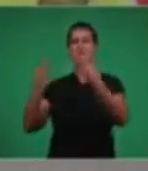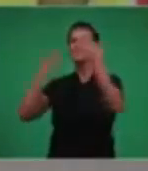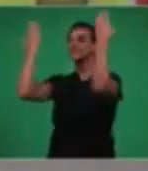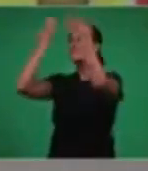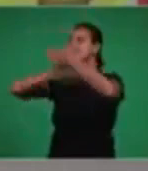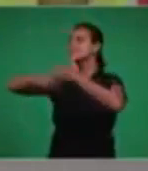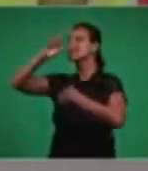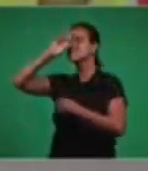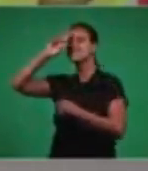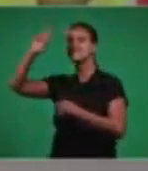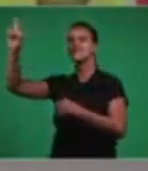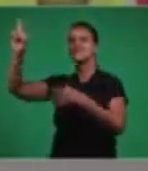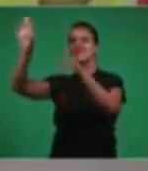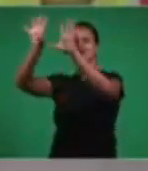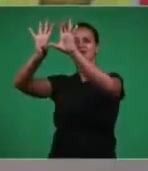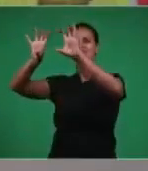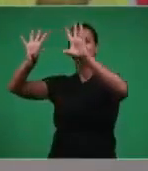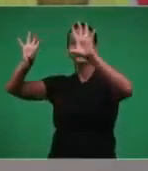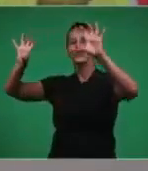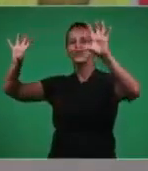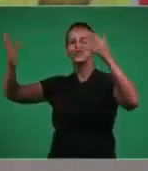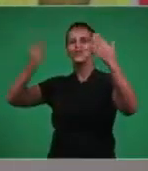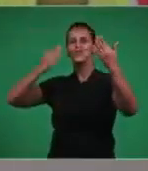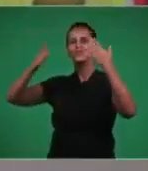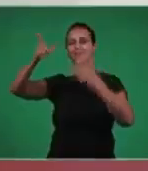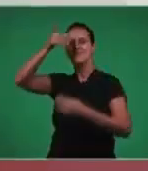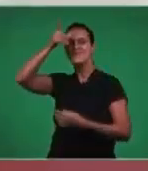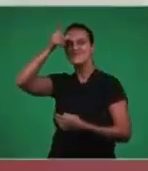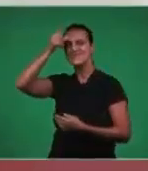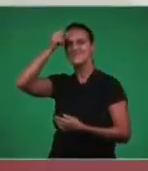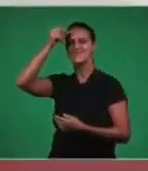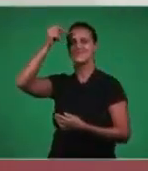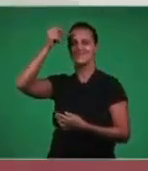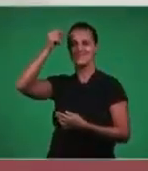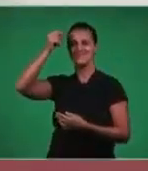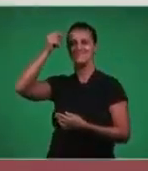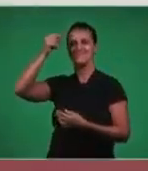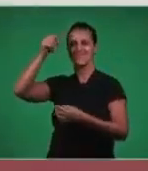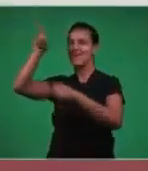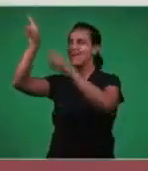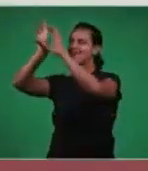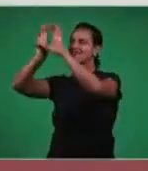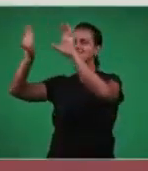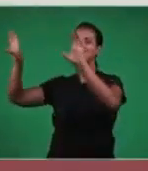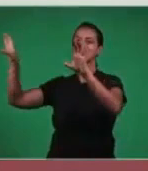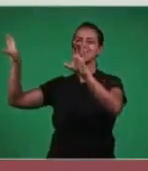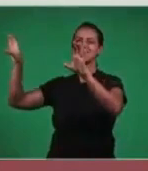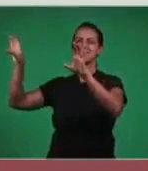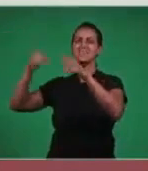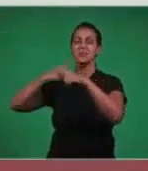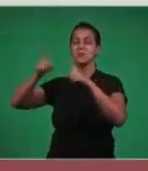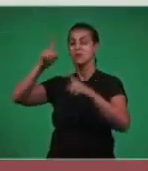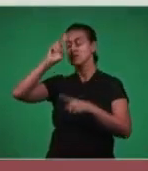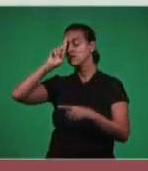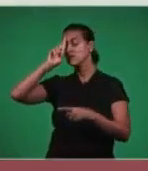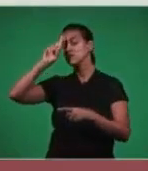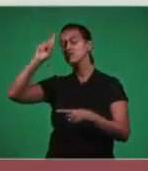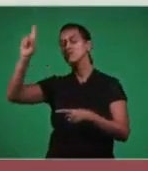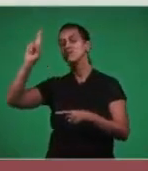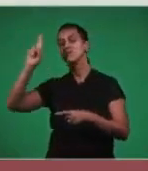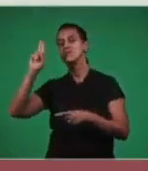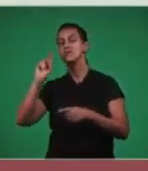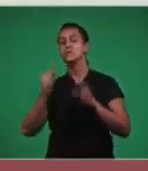Father, the clouds that bring us refreshing, and his eternity. But the Lord allows us